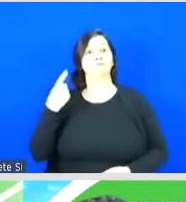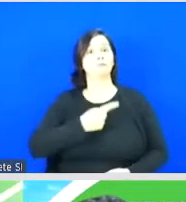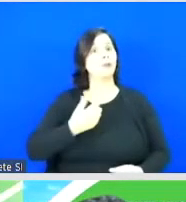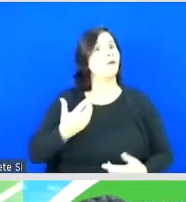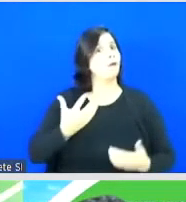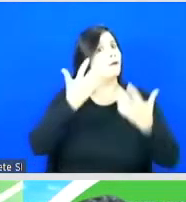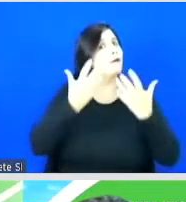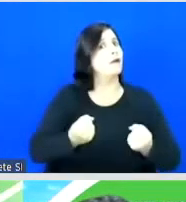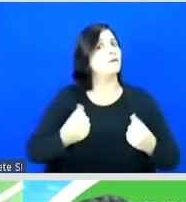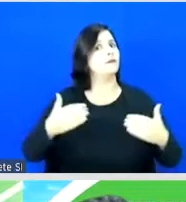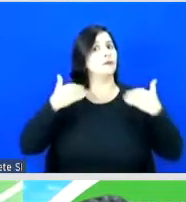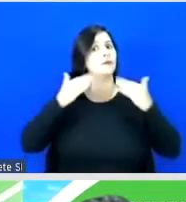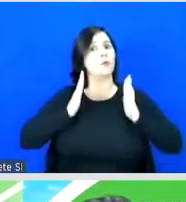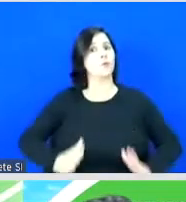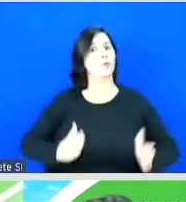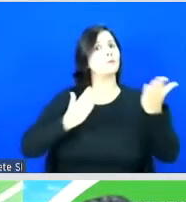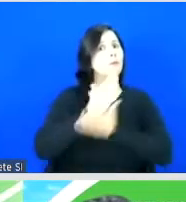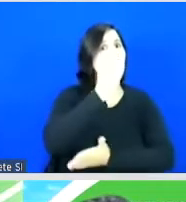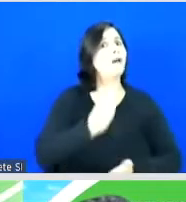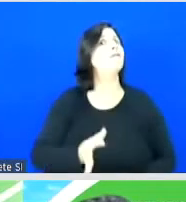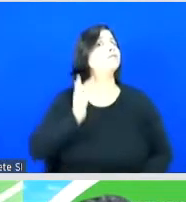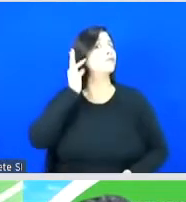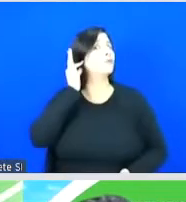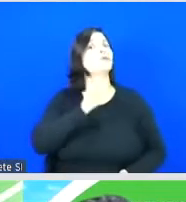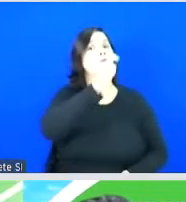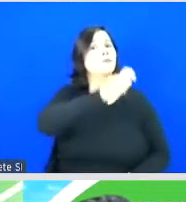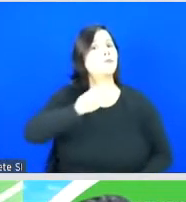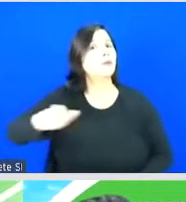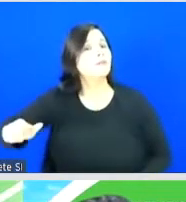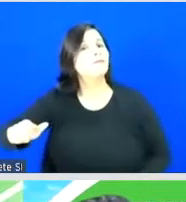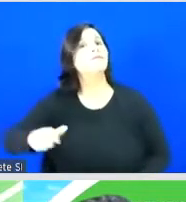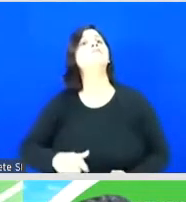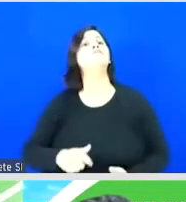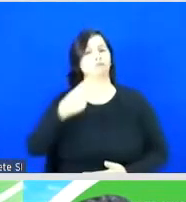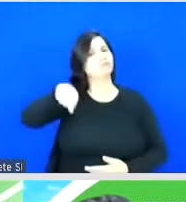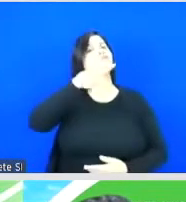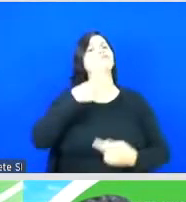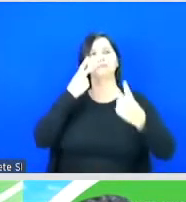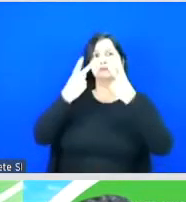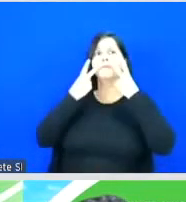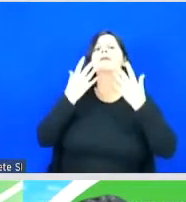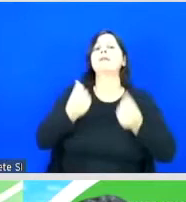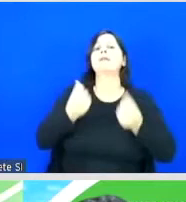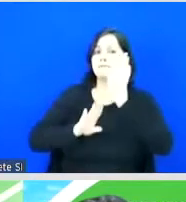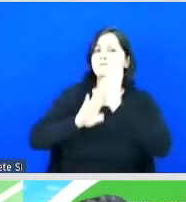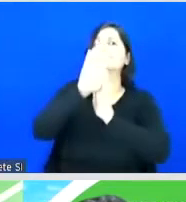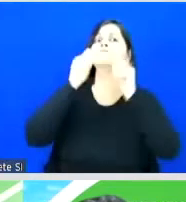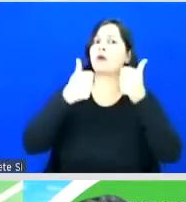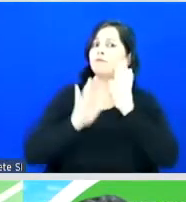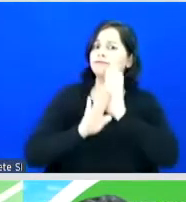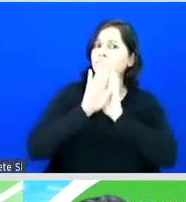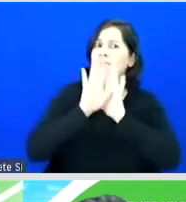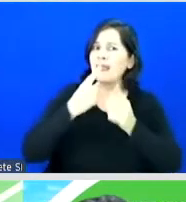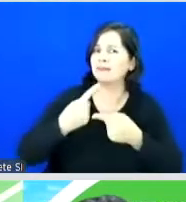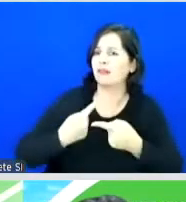not letting it go backwards. But as it is on its own, it's also a means to better reach